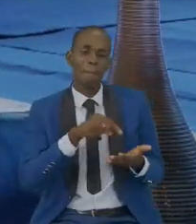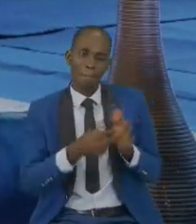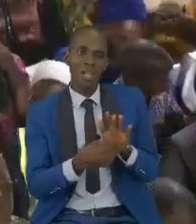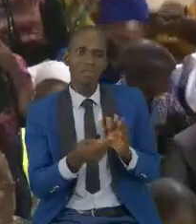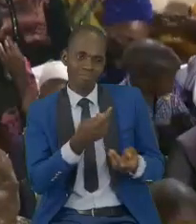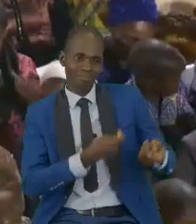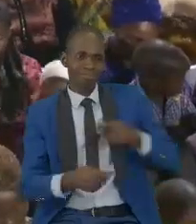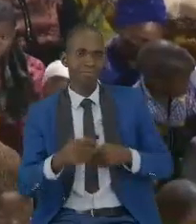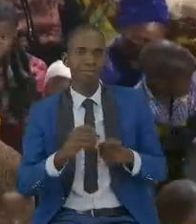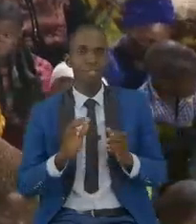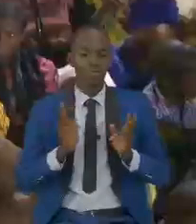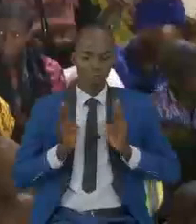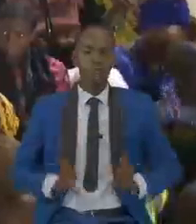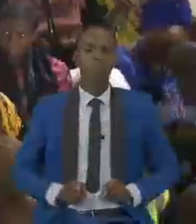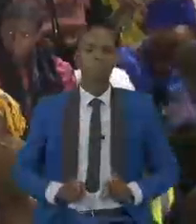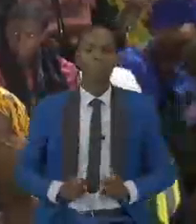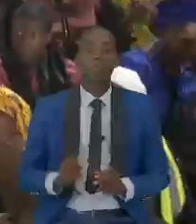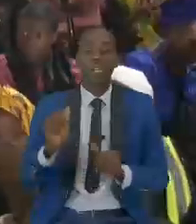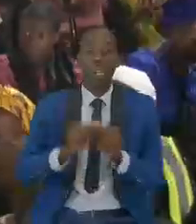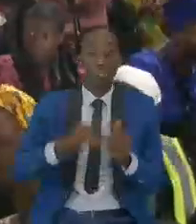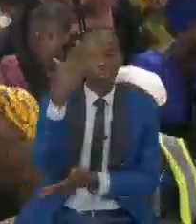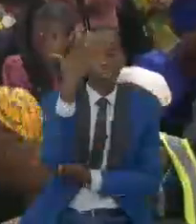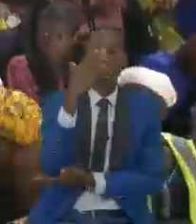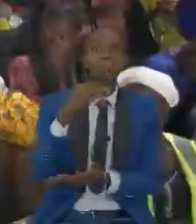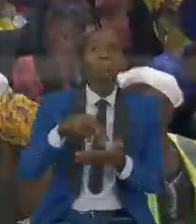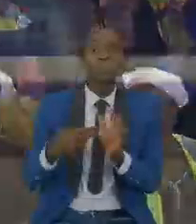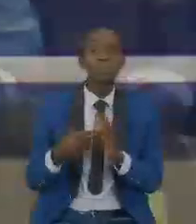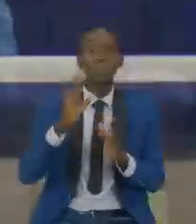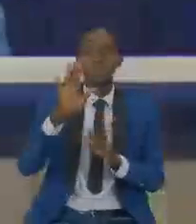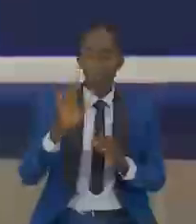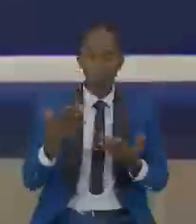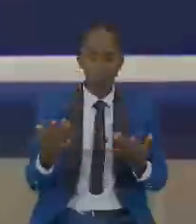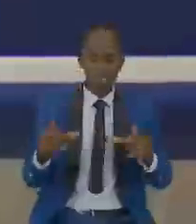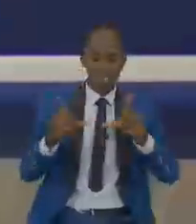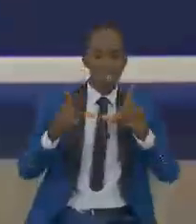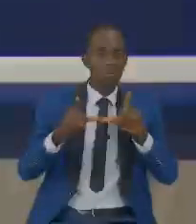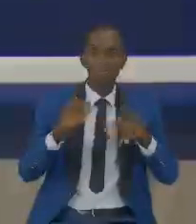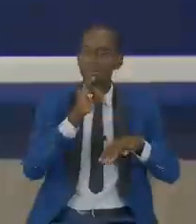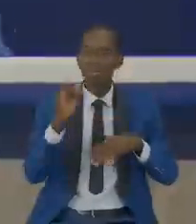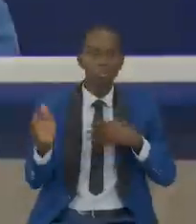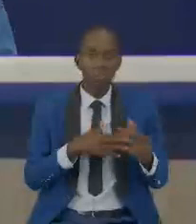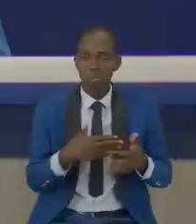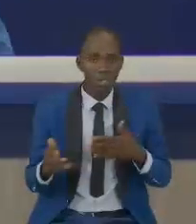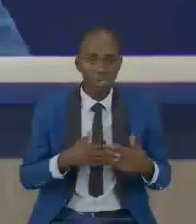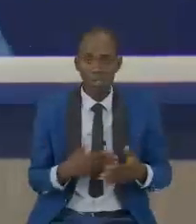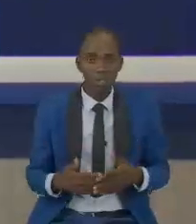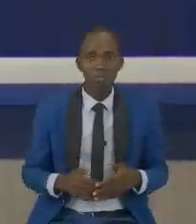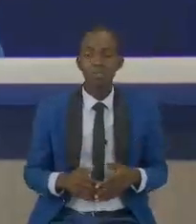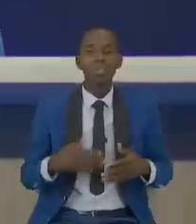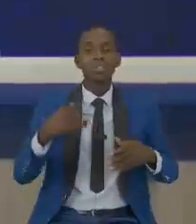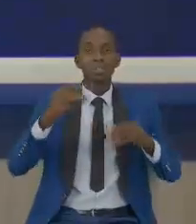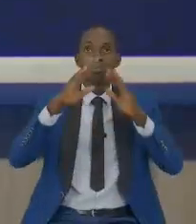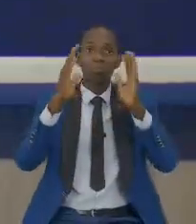Every tree, the size does not matter, the shape does not matter, and the